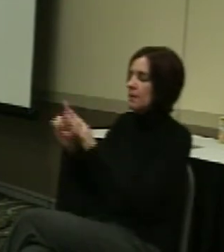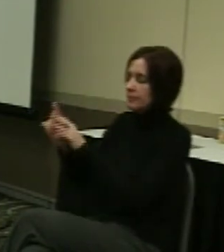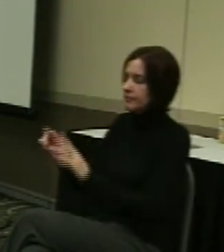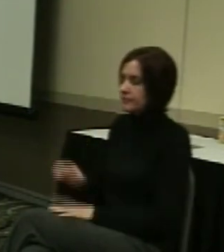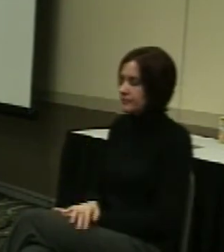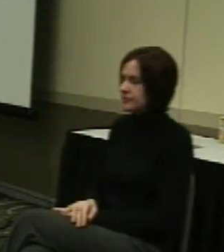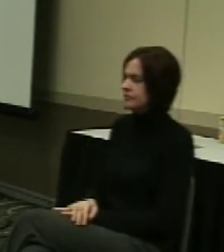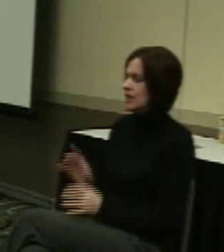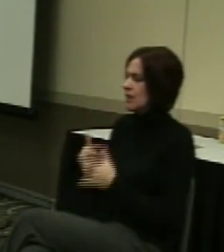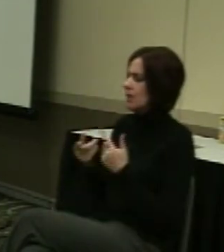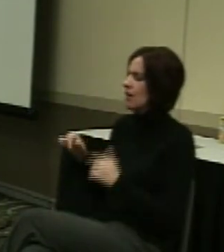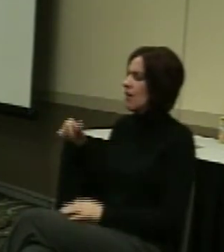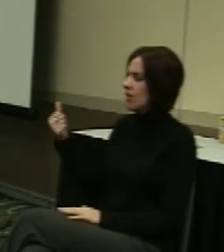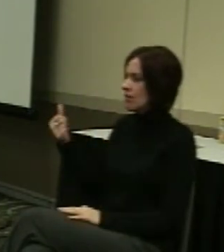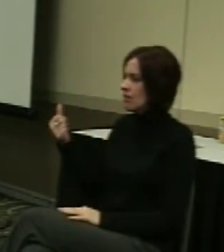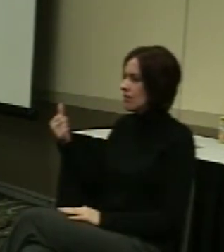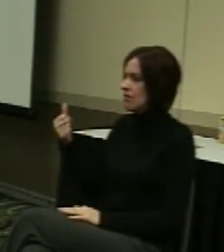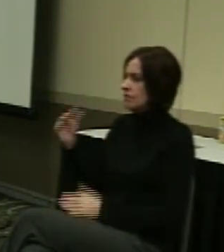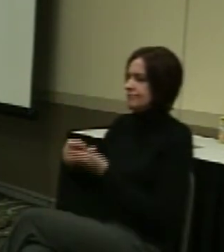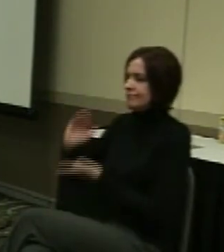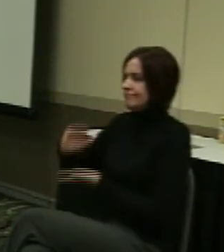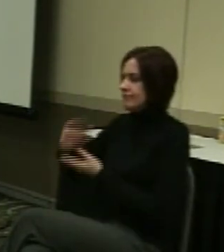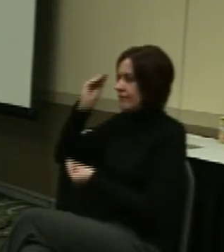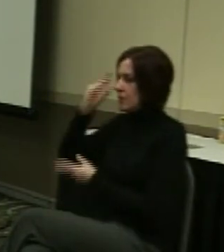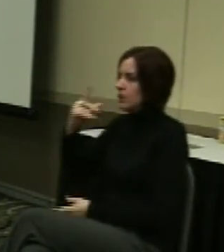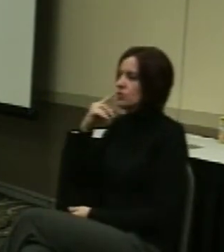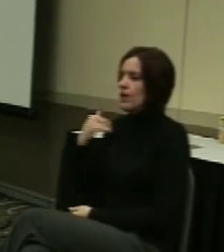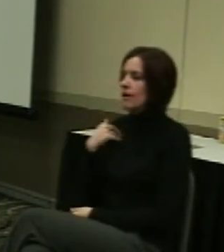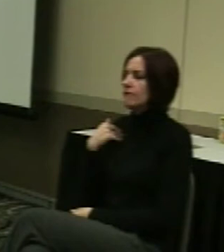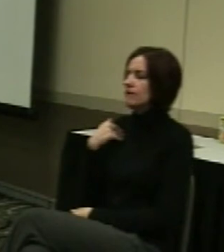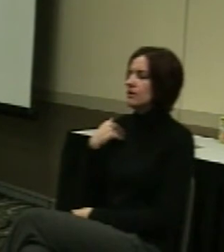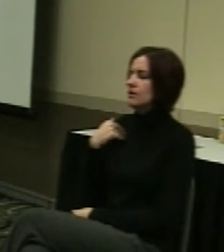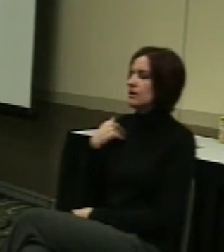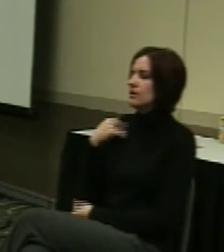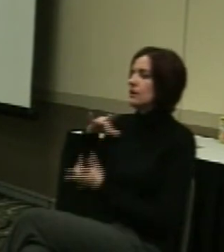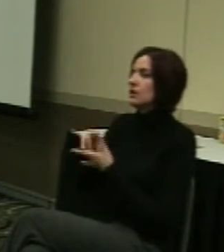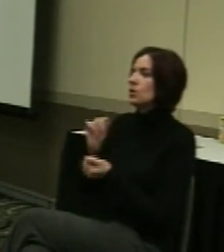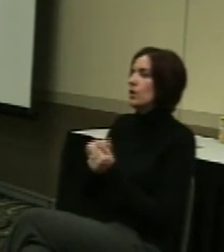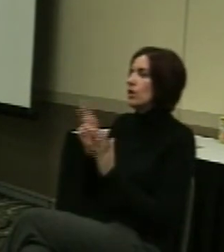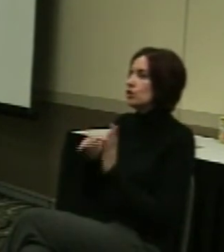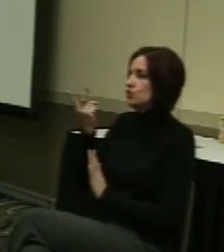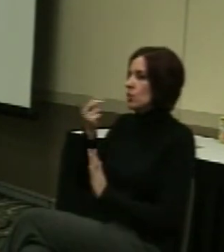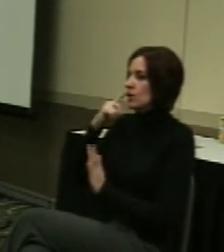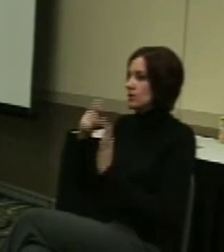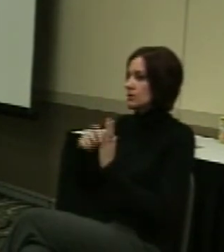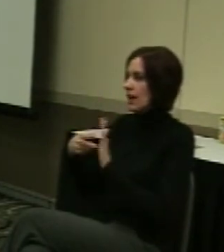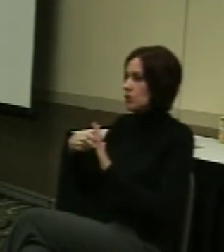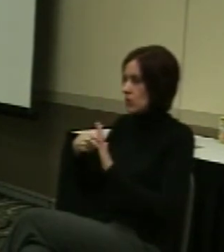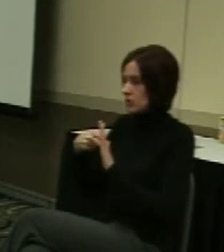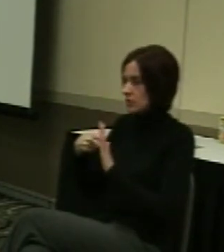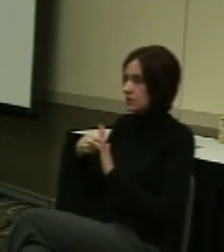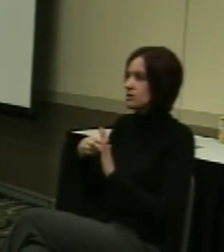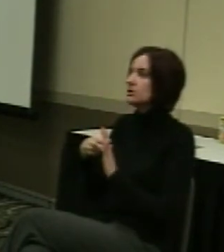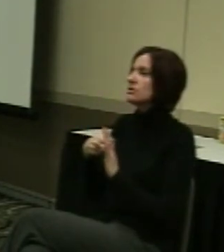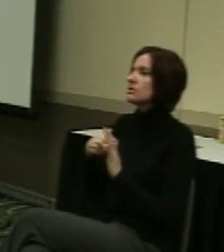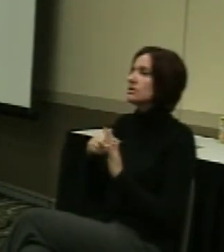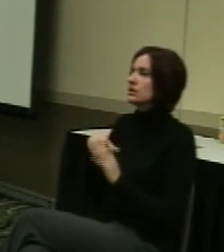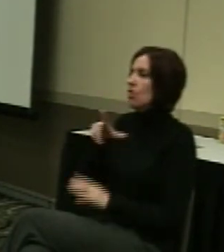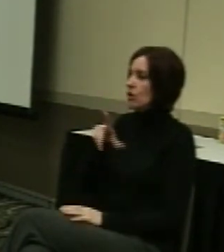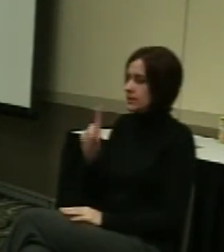other pile of information you have regarding the dual diagnosis and the child with learning disability and so